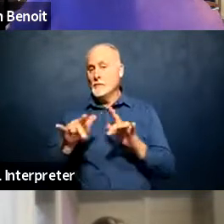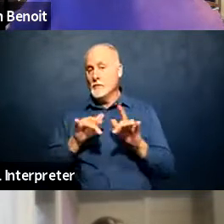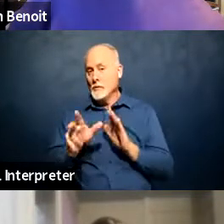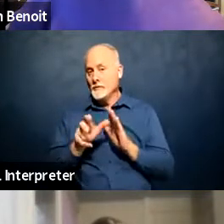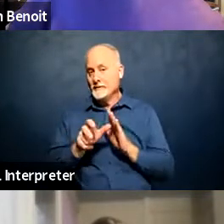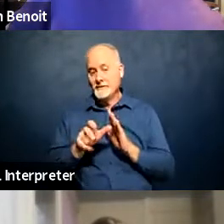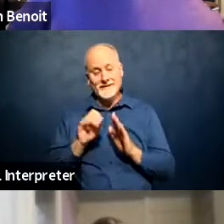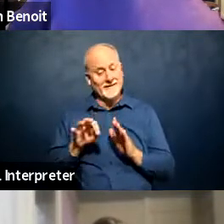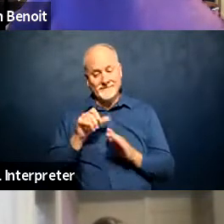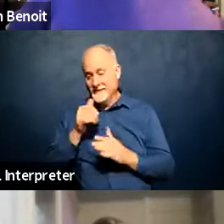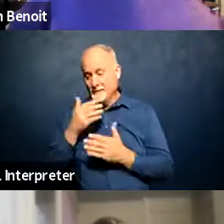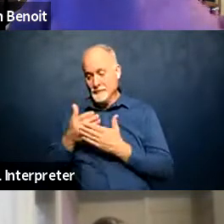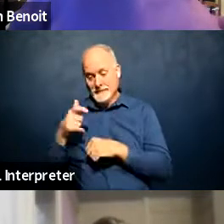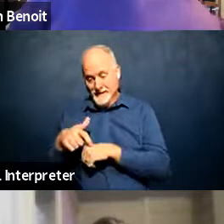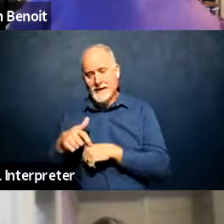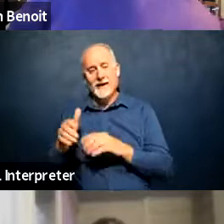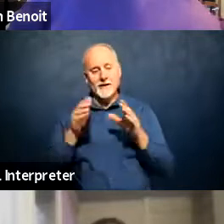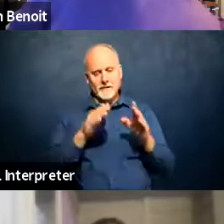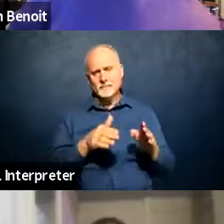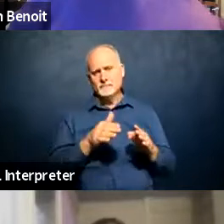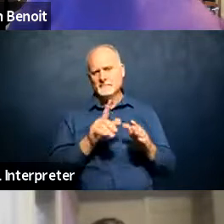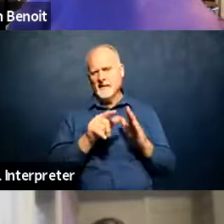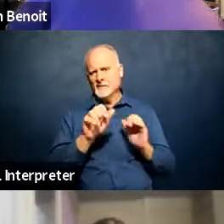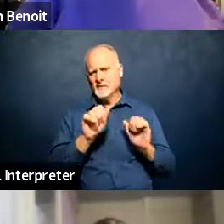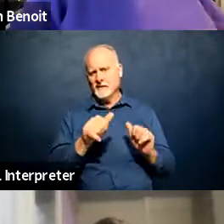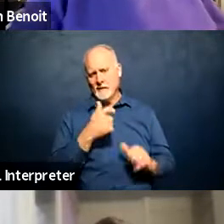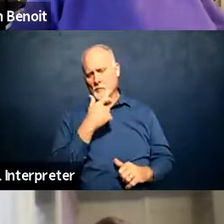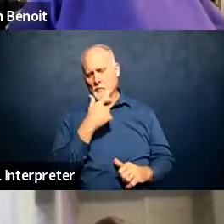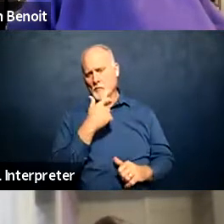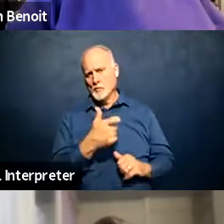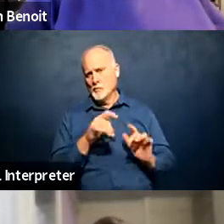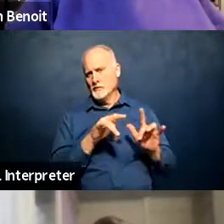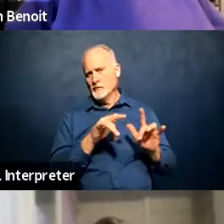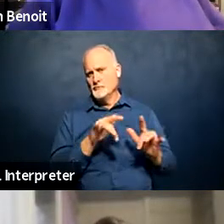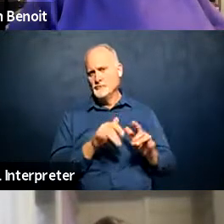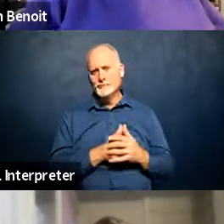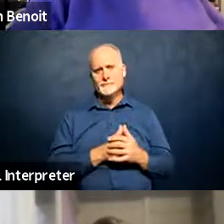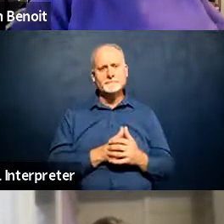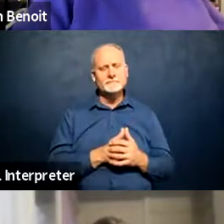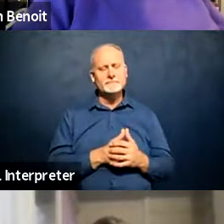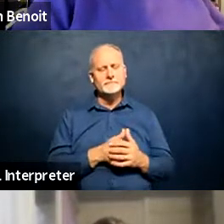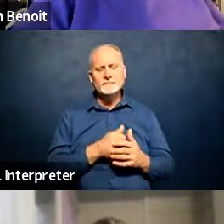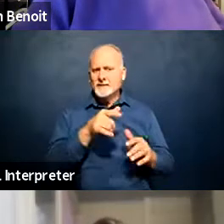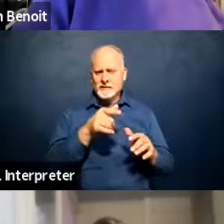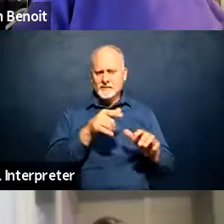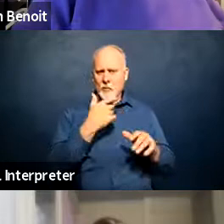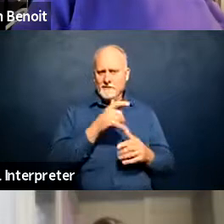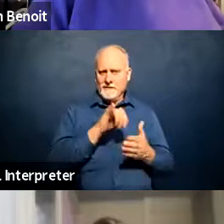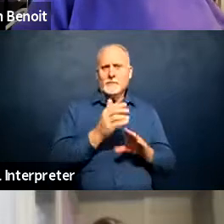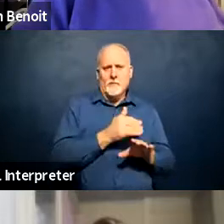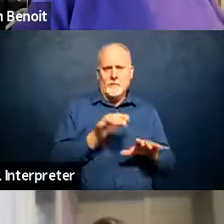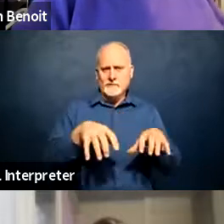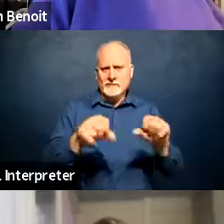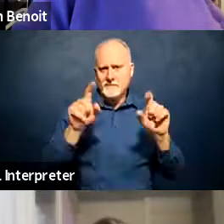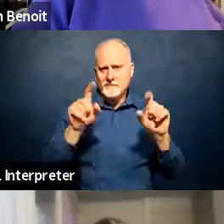doesn't work out and you want to check out that resource, make sure you go back and take a look at that before you take an exam that's coming up. A